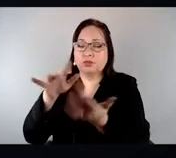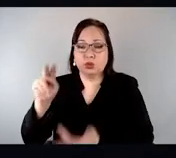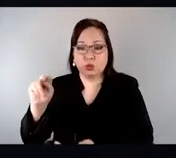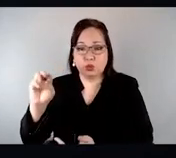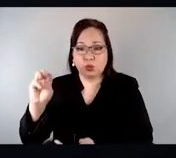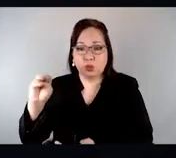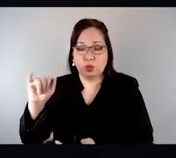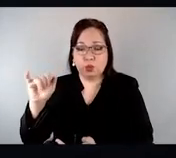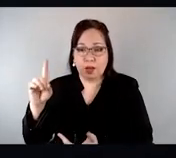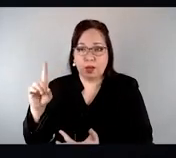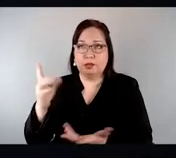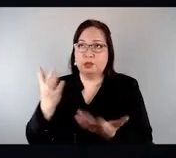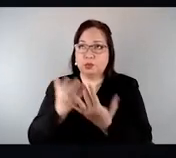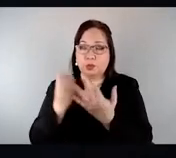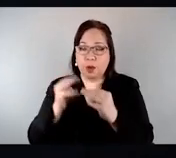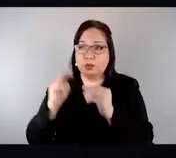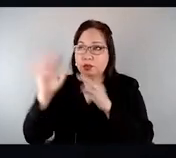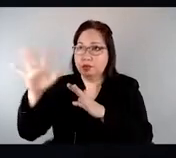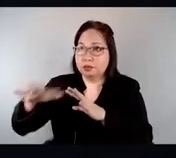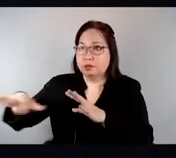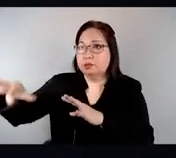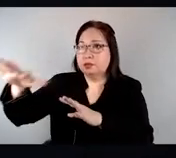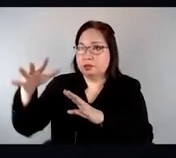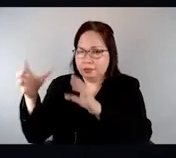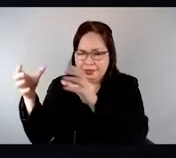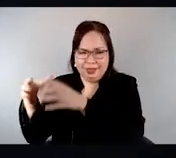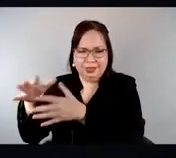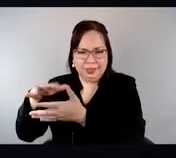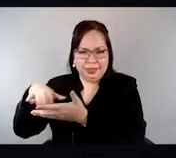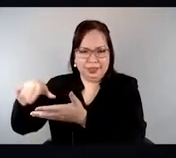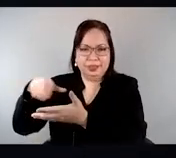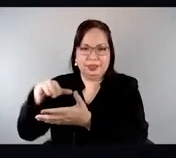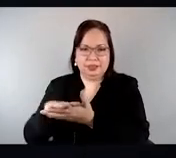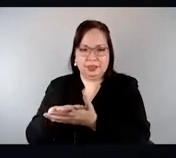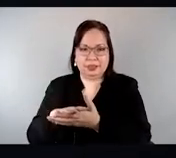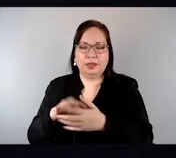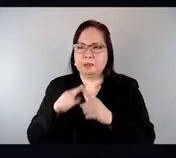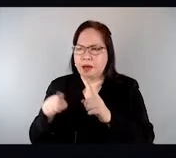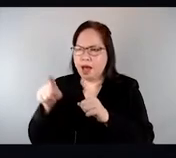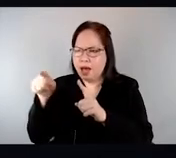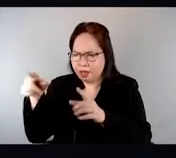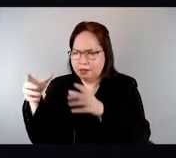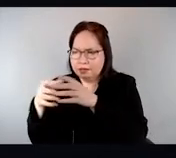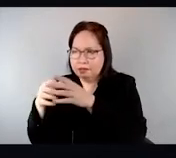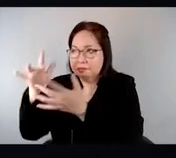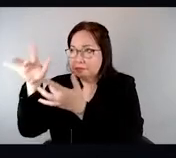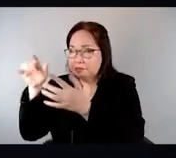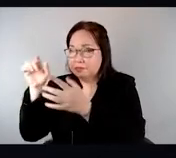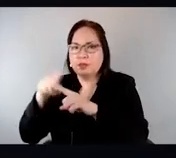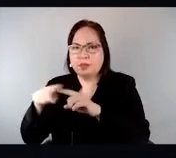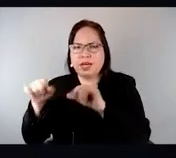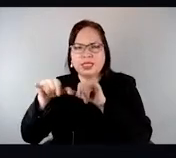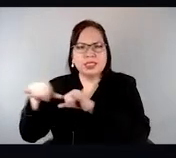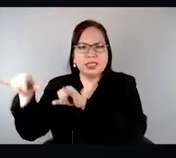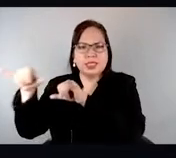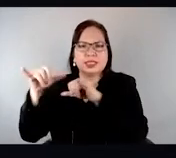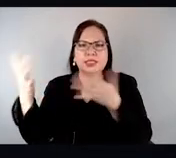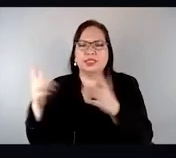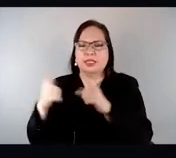mountain ranges, but they all have a common set of bonds,